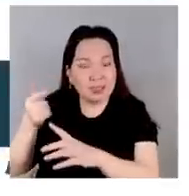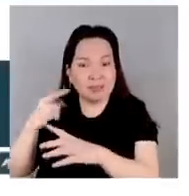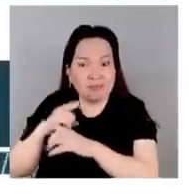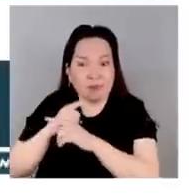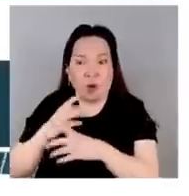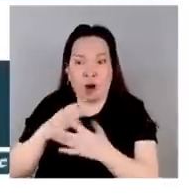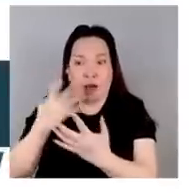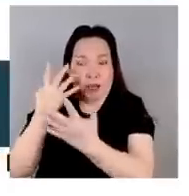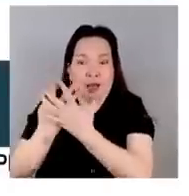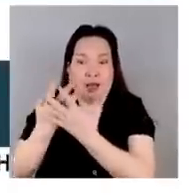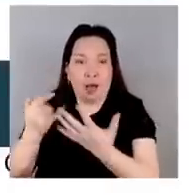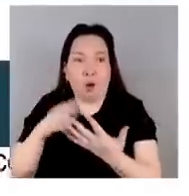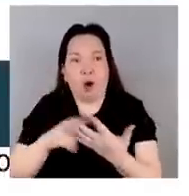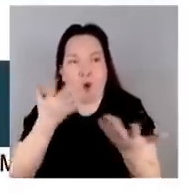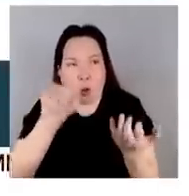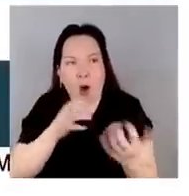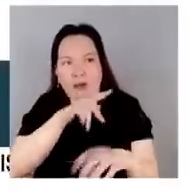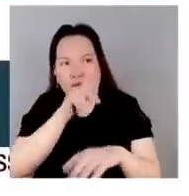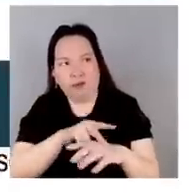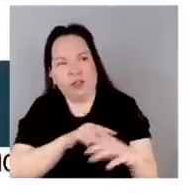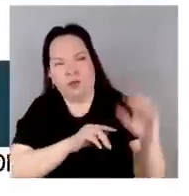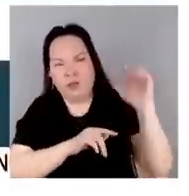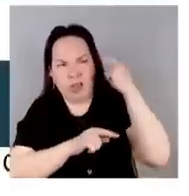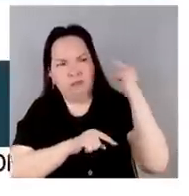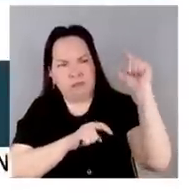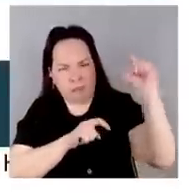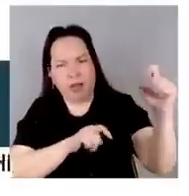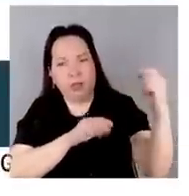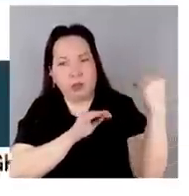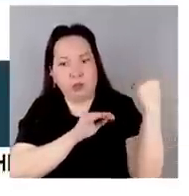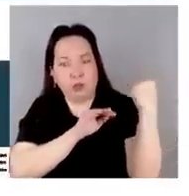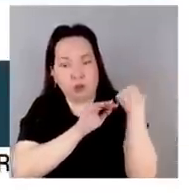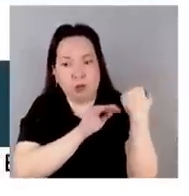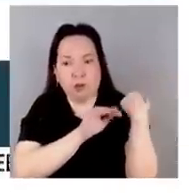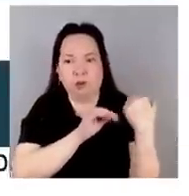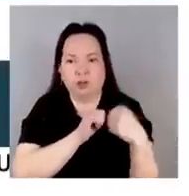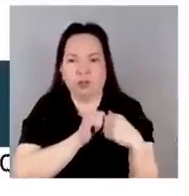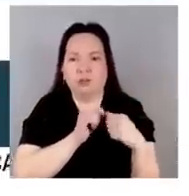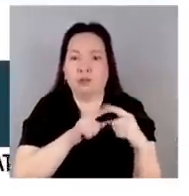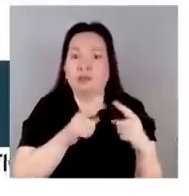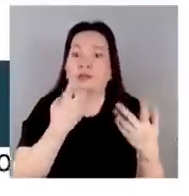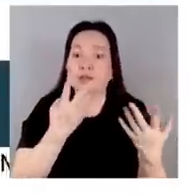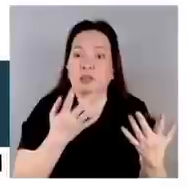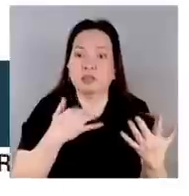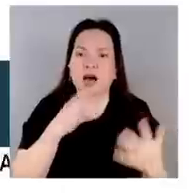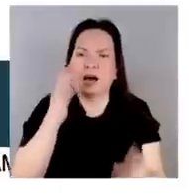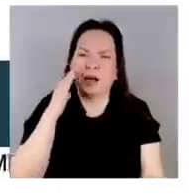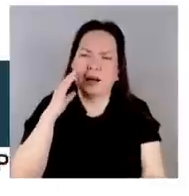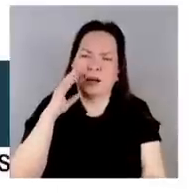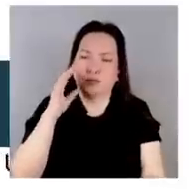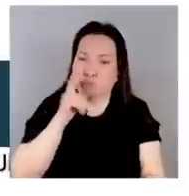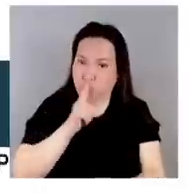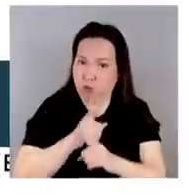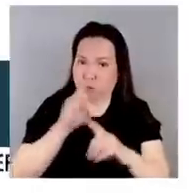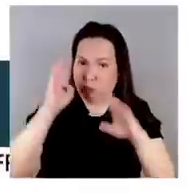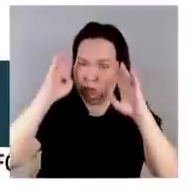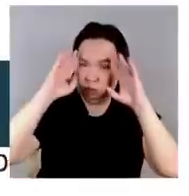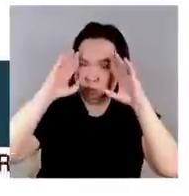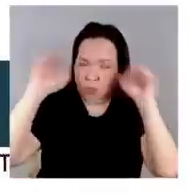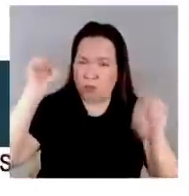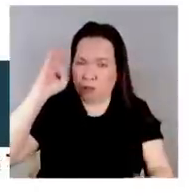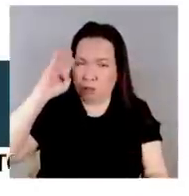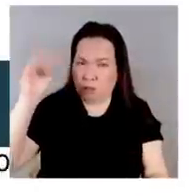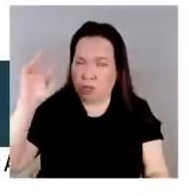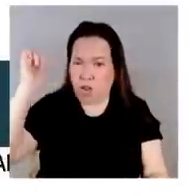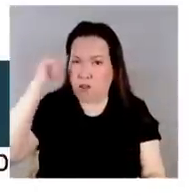Philippine government to account. I mean, I think that tells you everything you need to know about how committed the Marcos administration is to addressing the killings